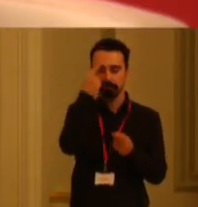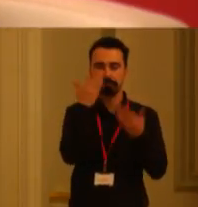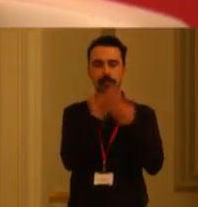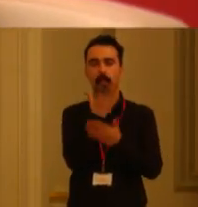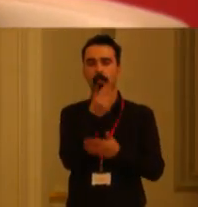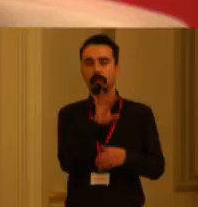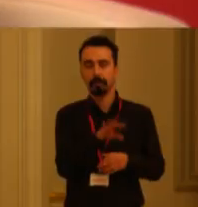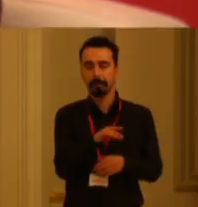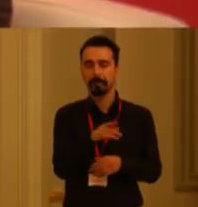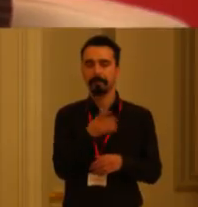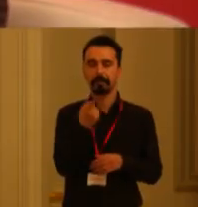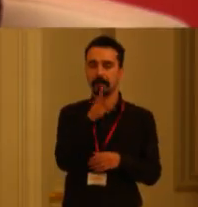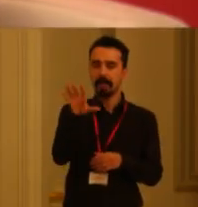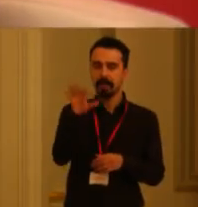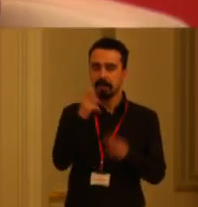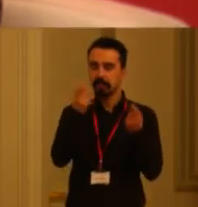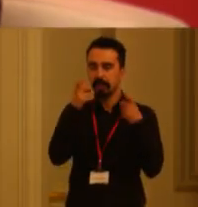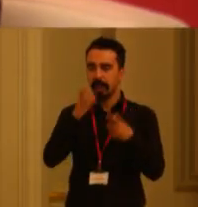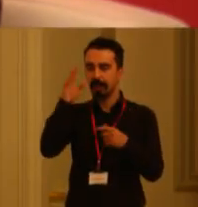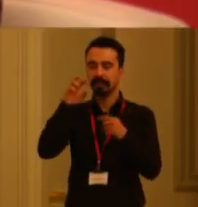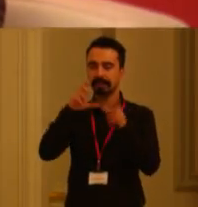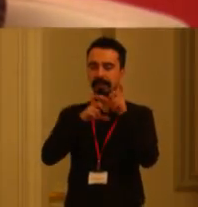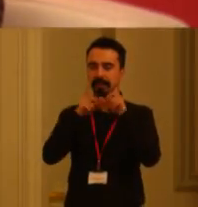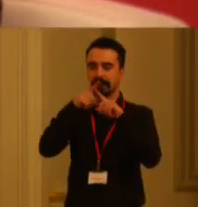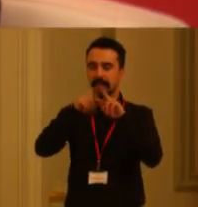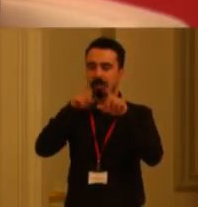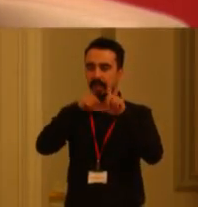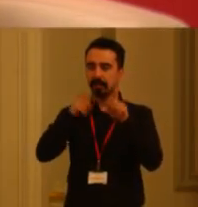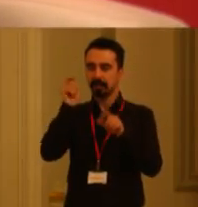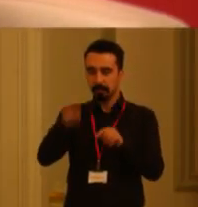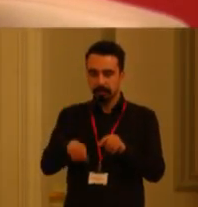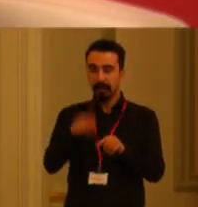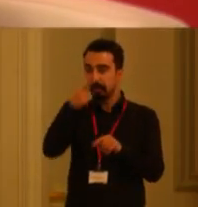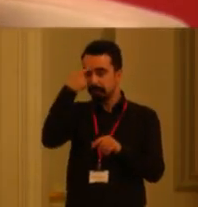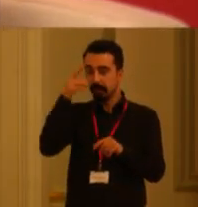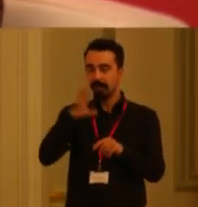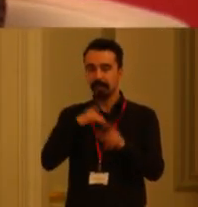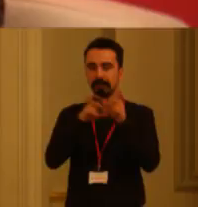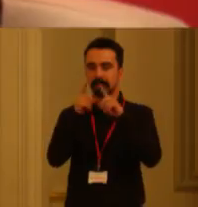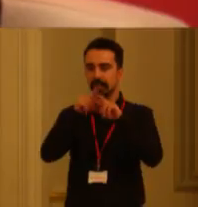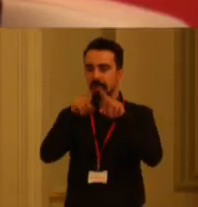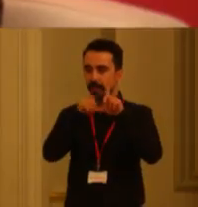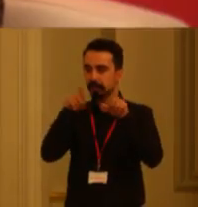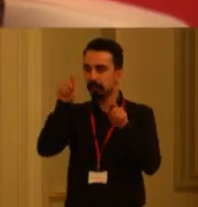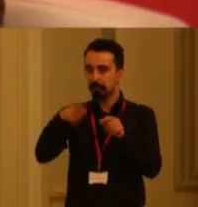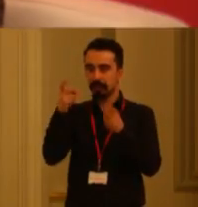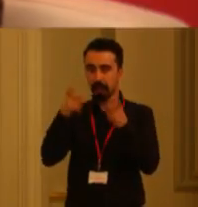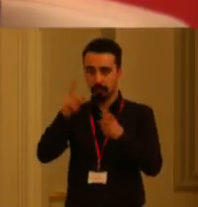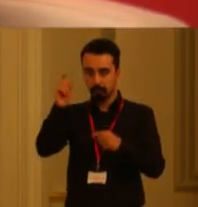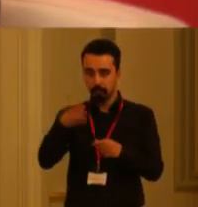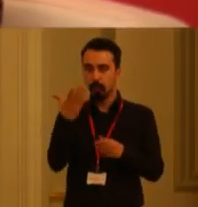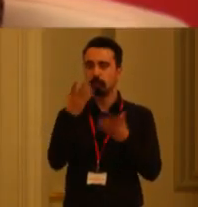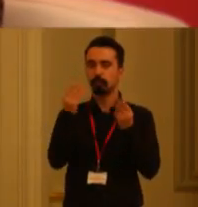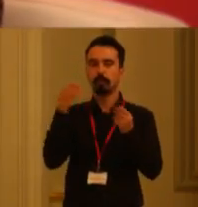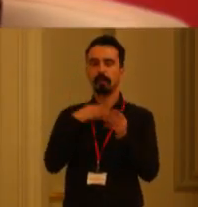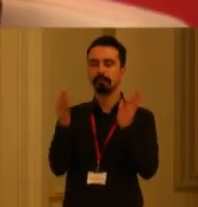as her male friends, she is unable to find a job. If she graduates and then goes